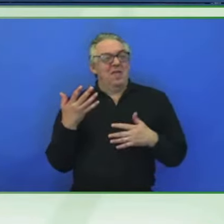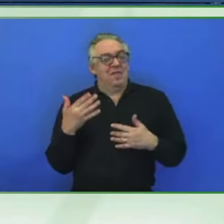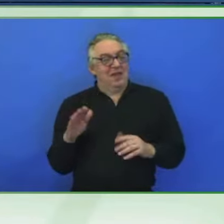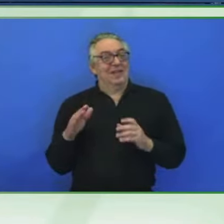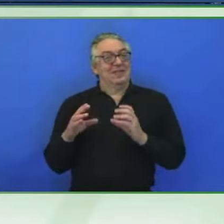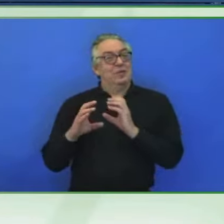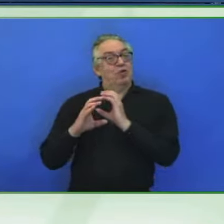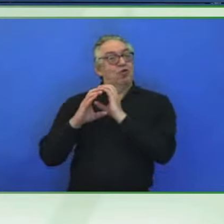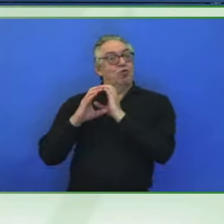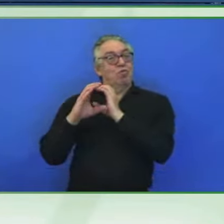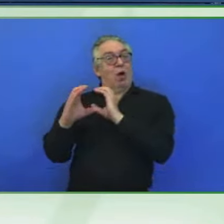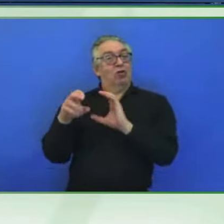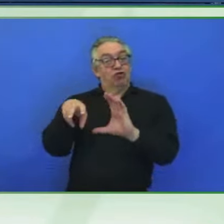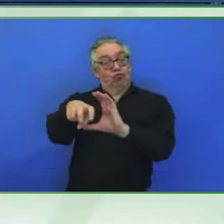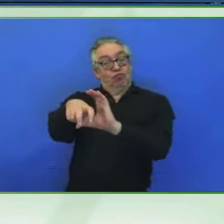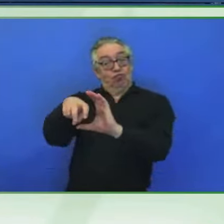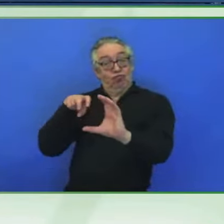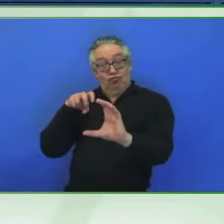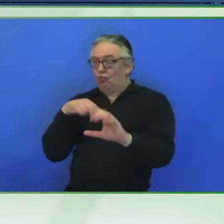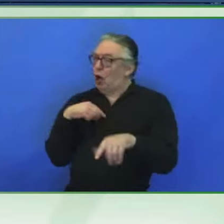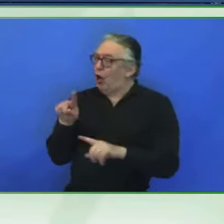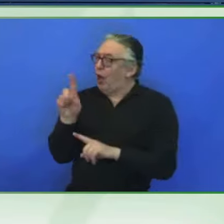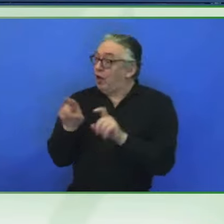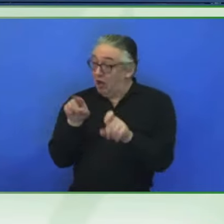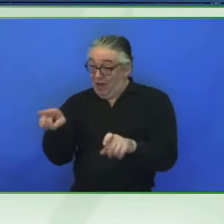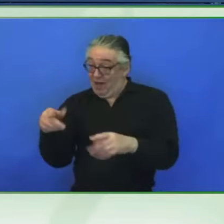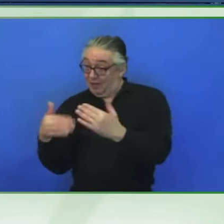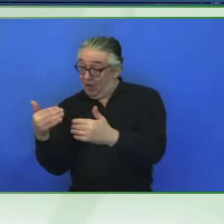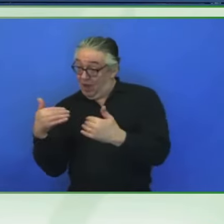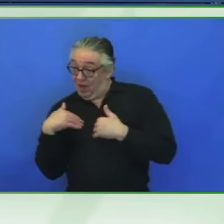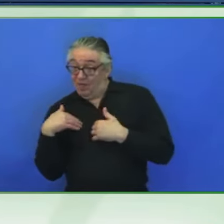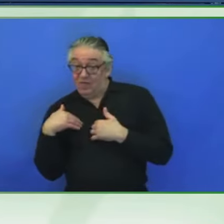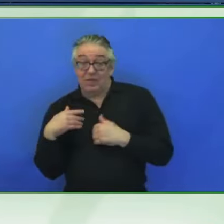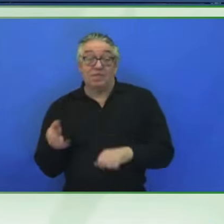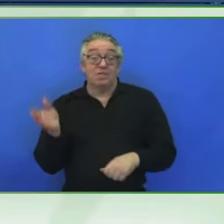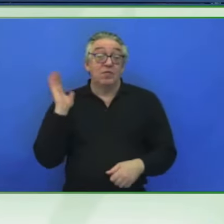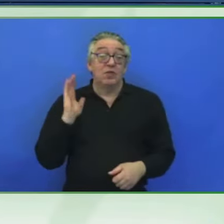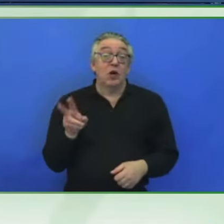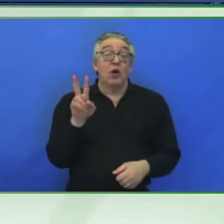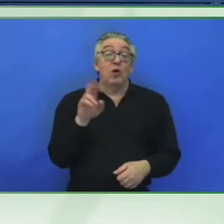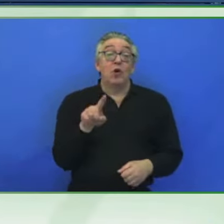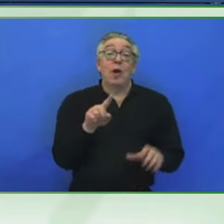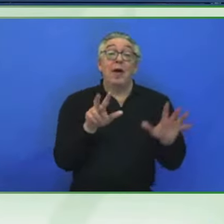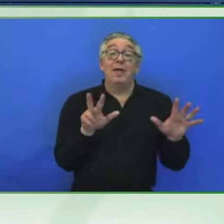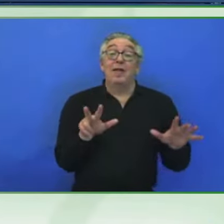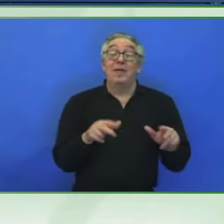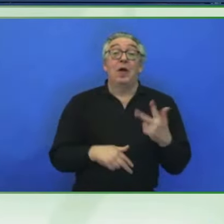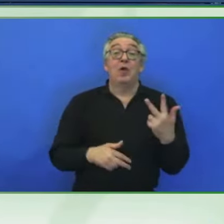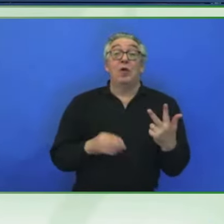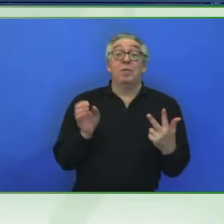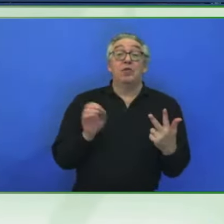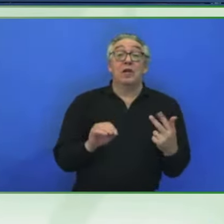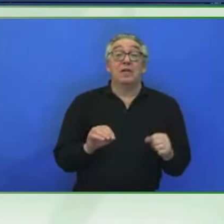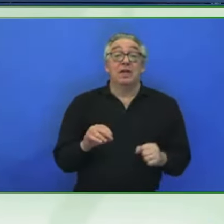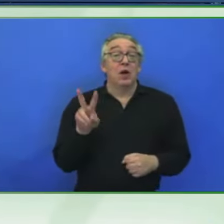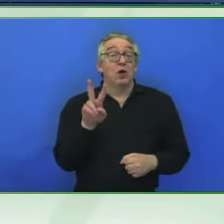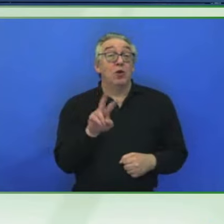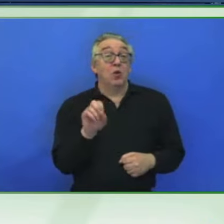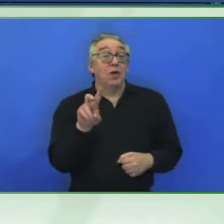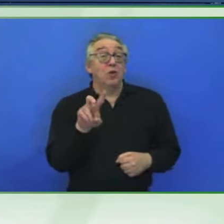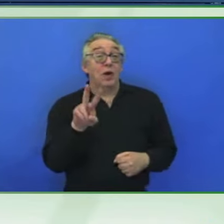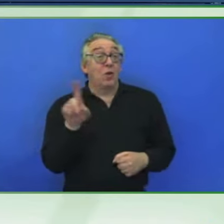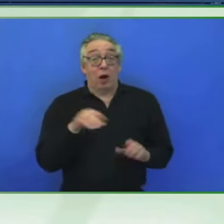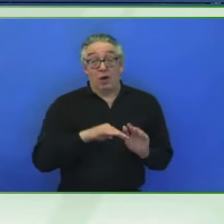in 2018. In 2021, we had already 5%. So this is a very, very